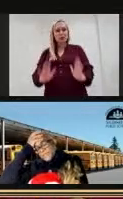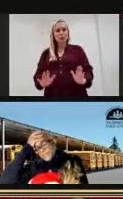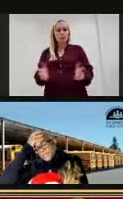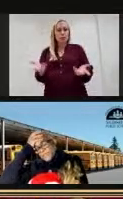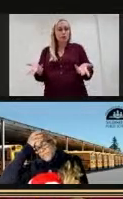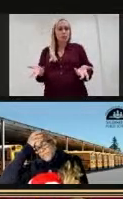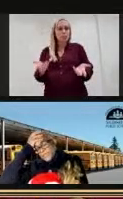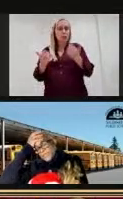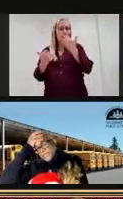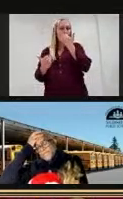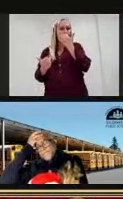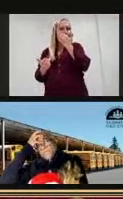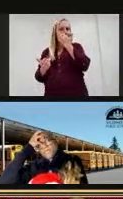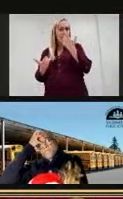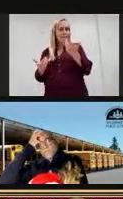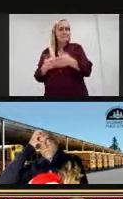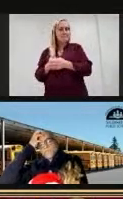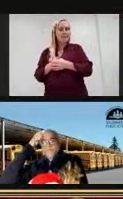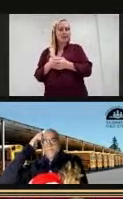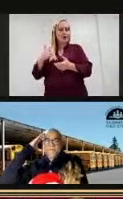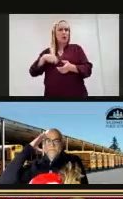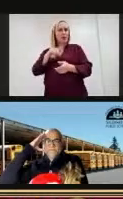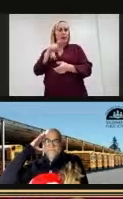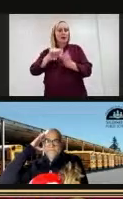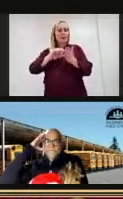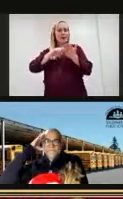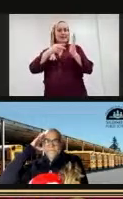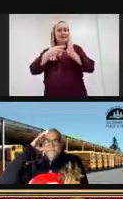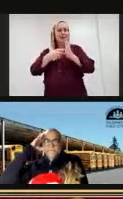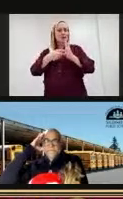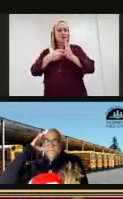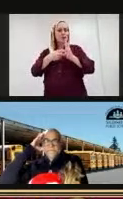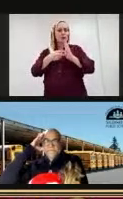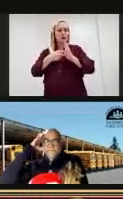And so do we need to be intentional about